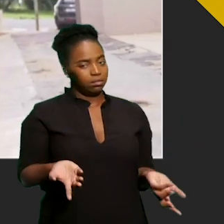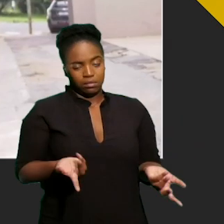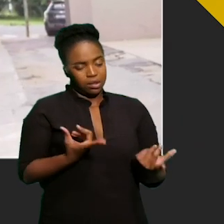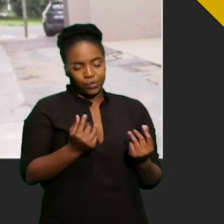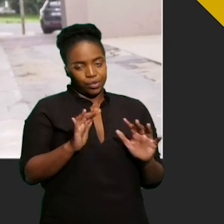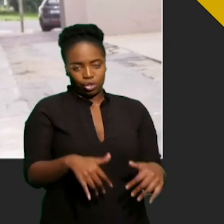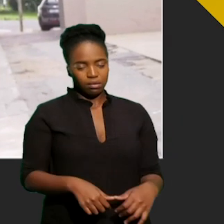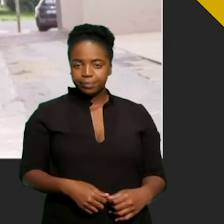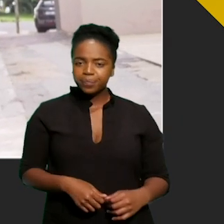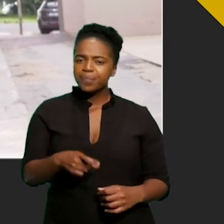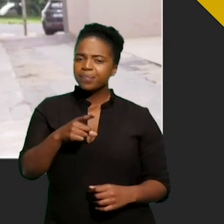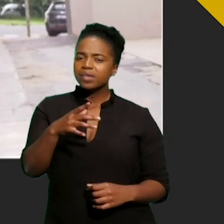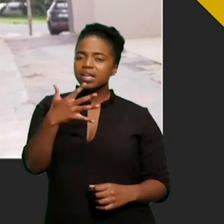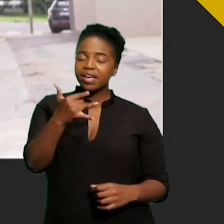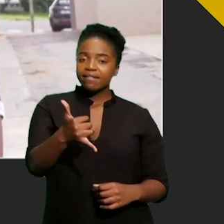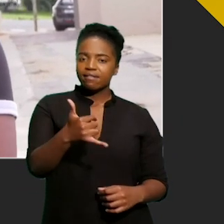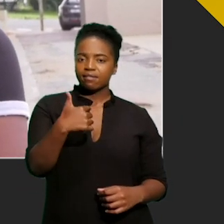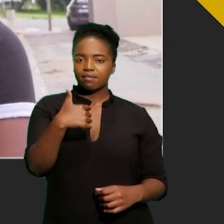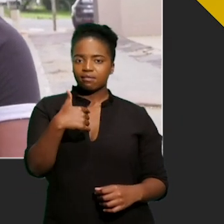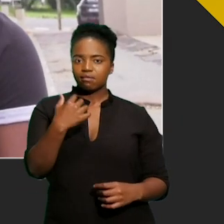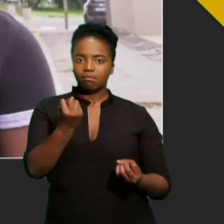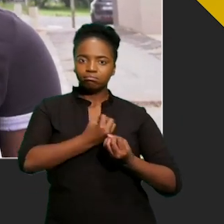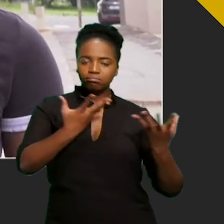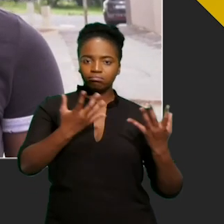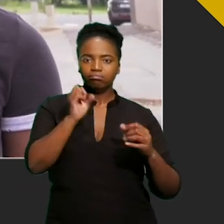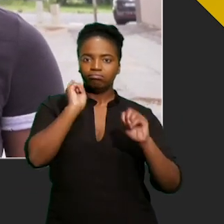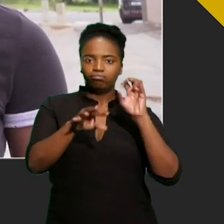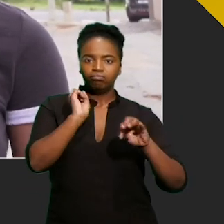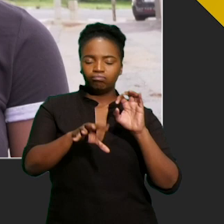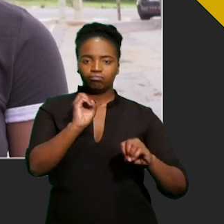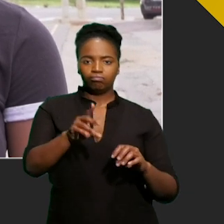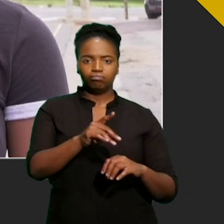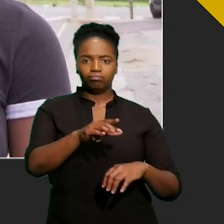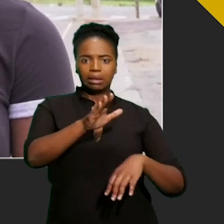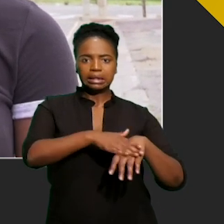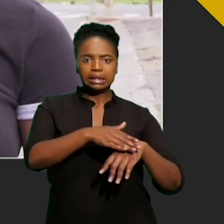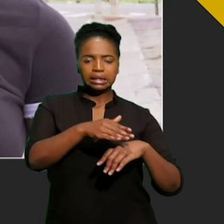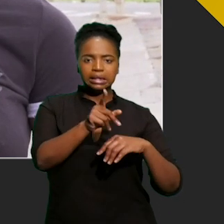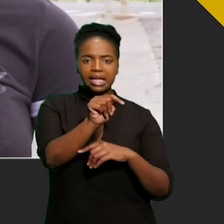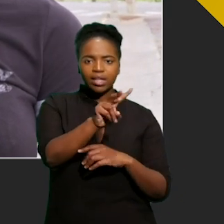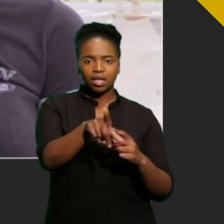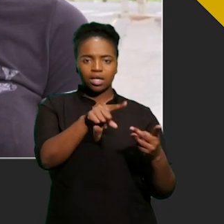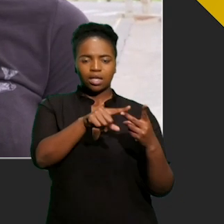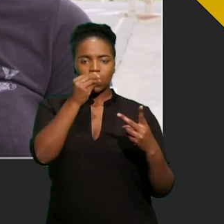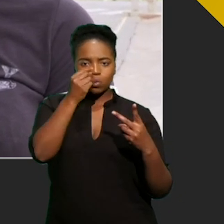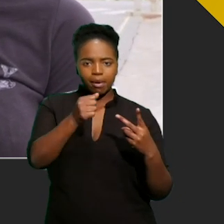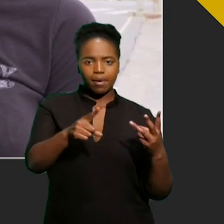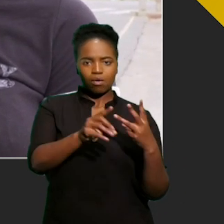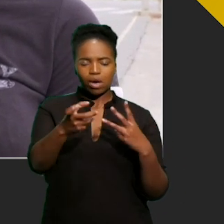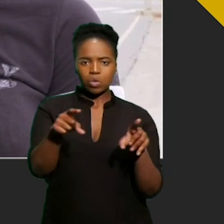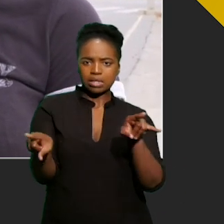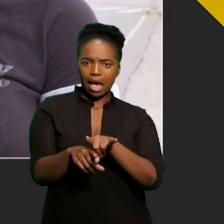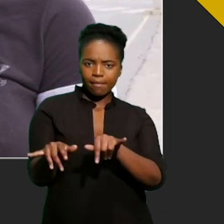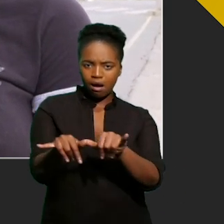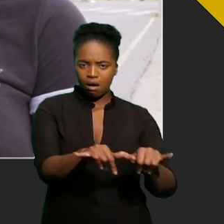yeah. If it's being spoken about a lot, like if it's on more than one platform, then it can be credible, but then it also